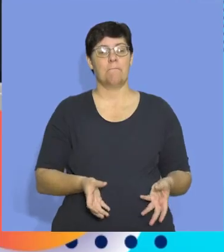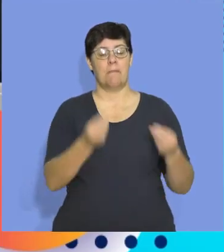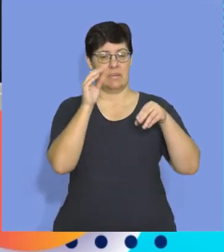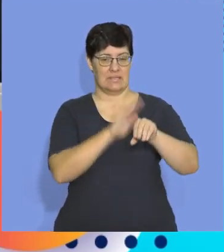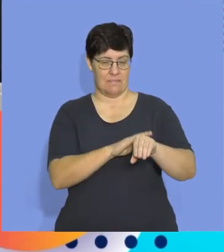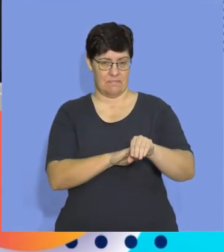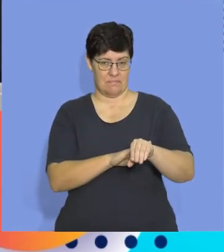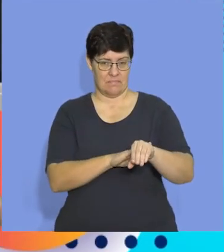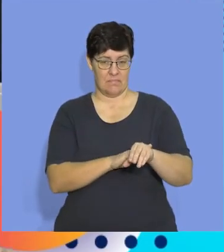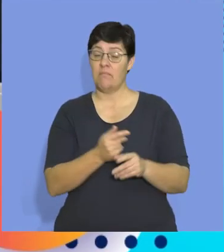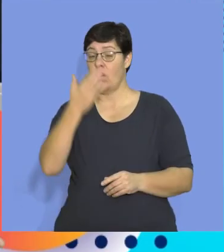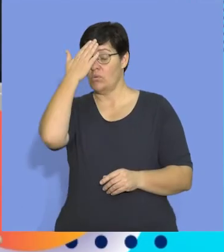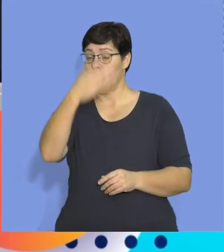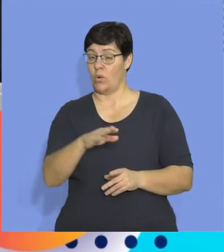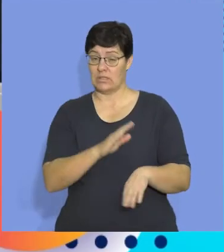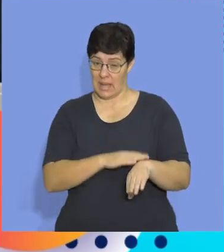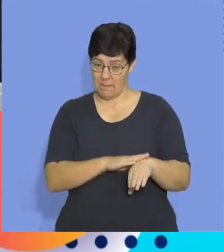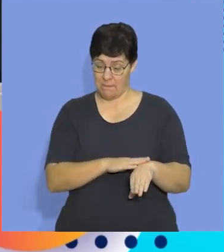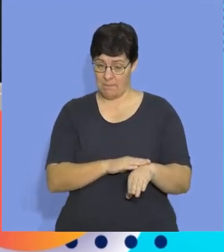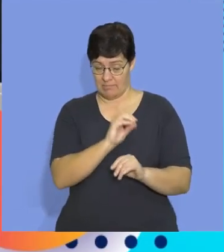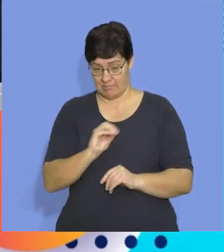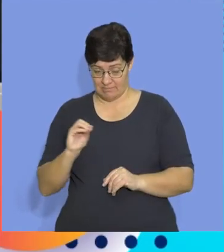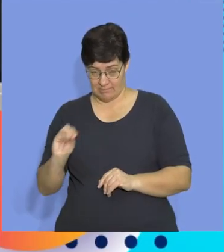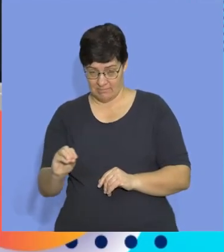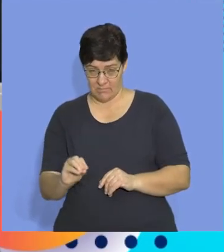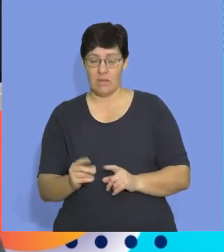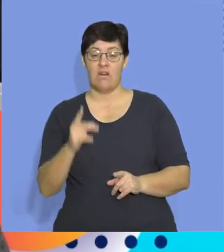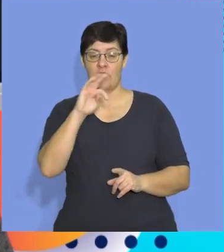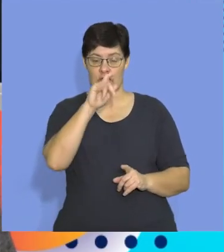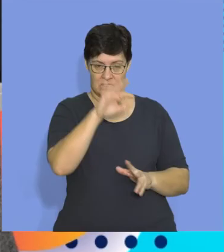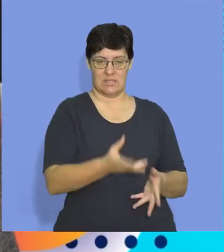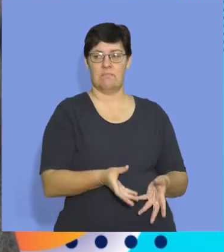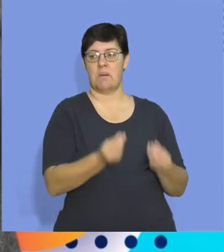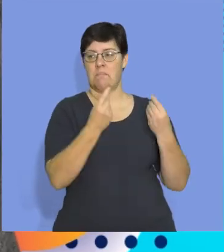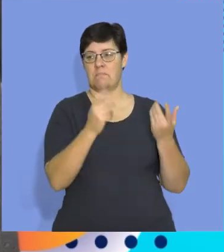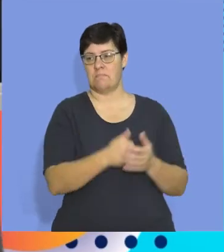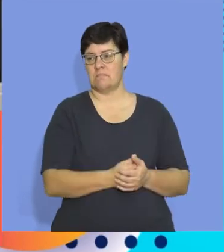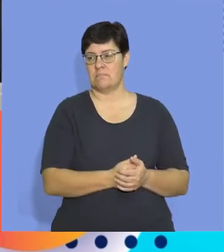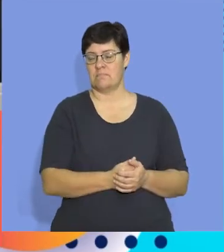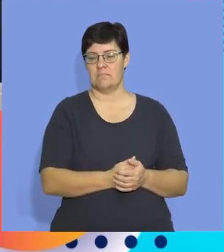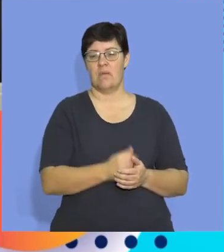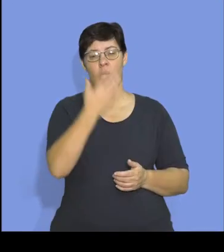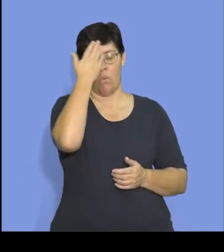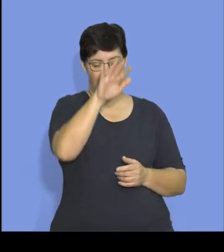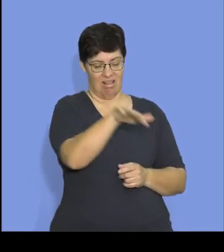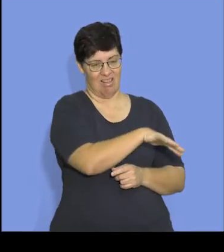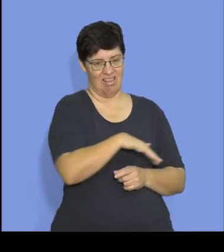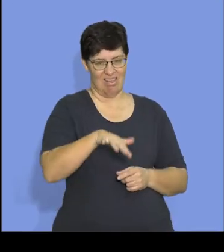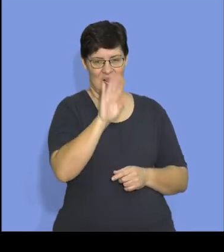I know time, I can work out velocity, because I know the area of